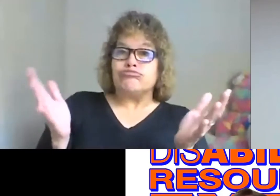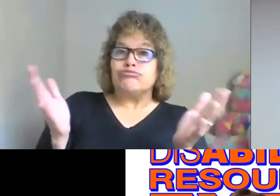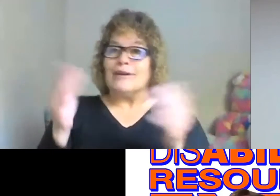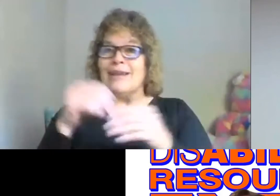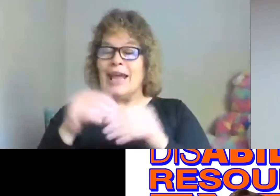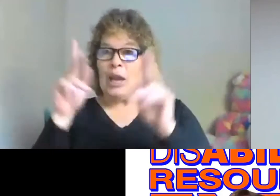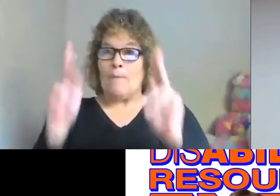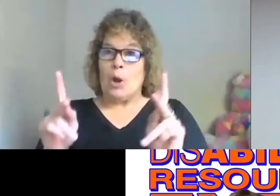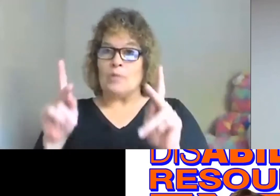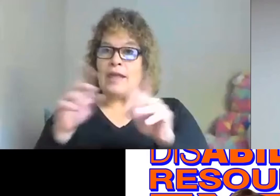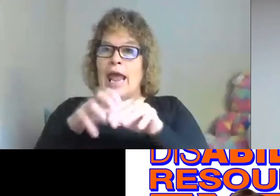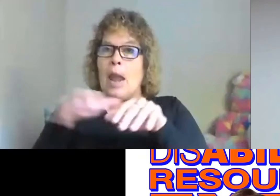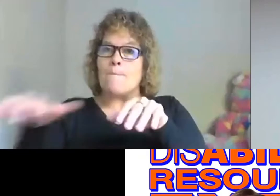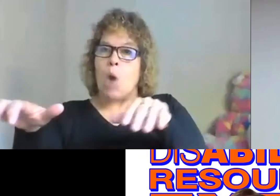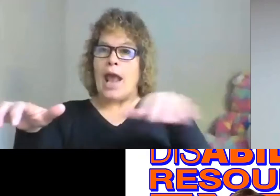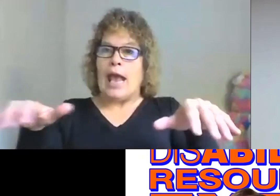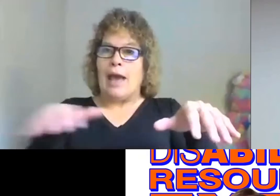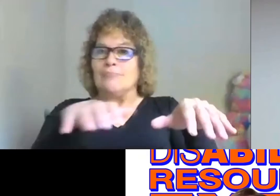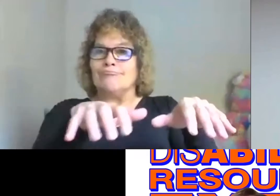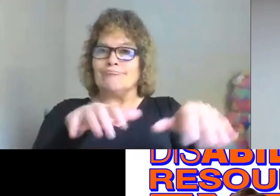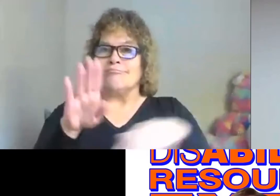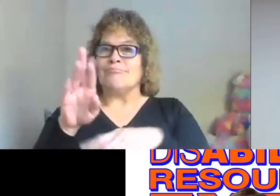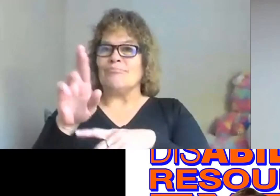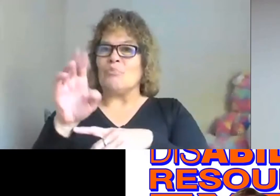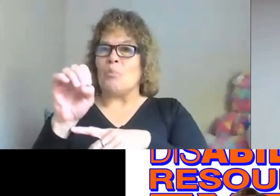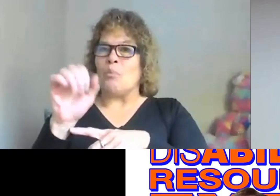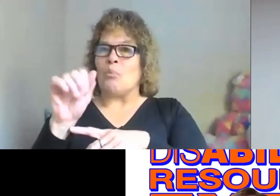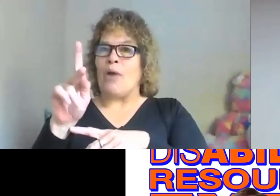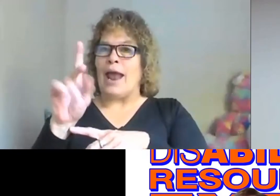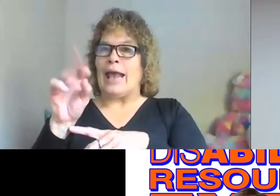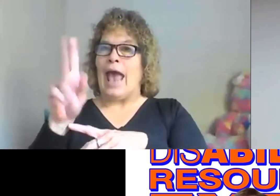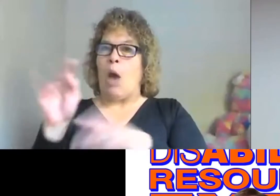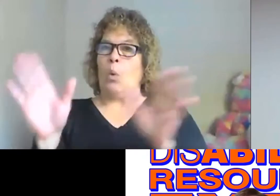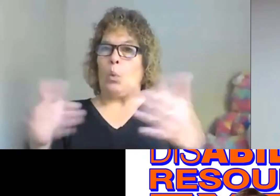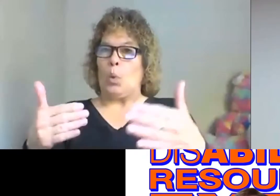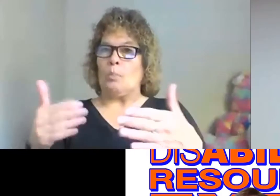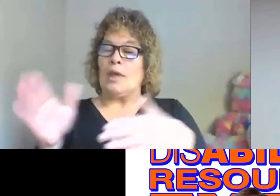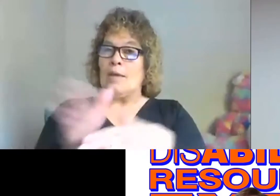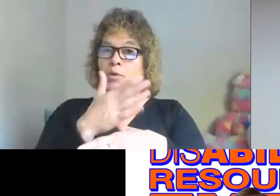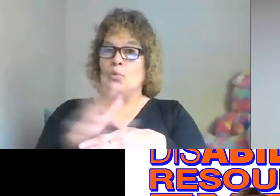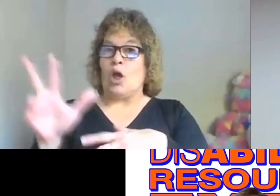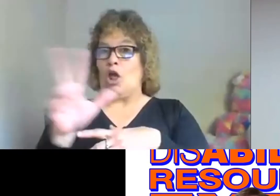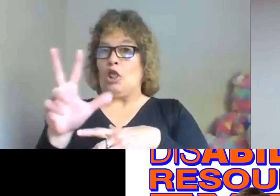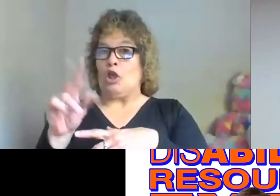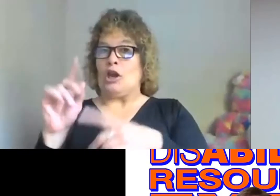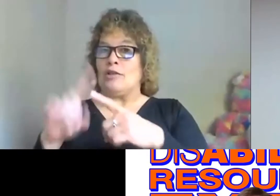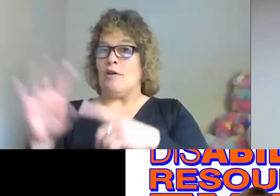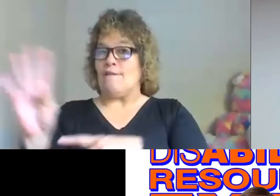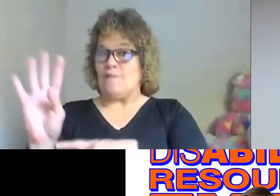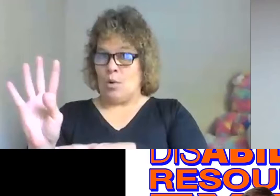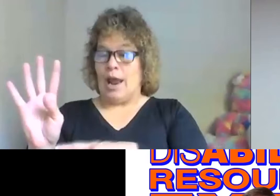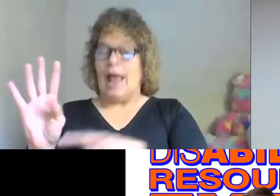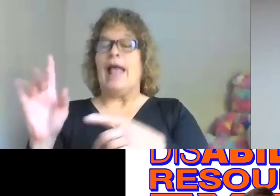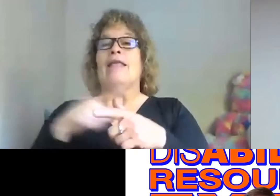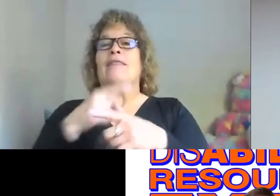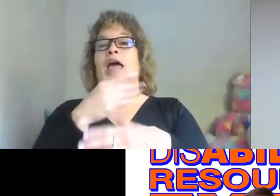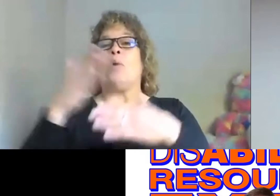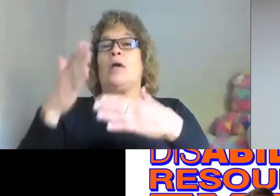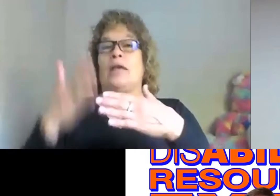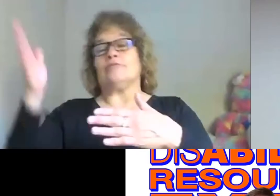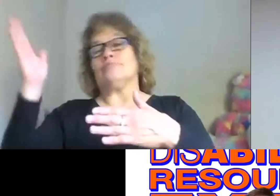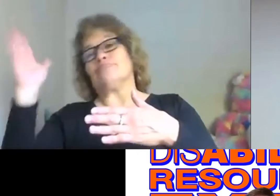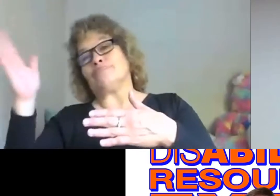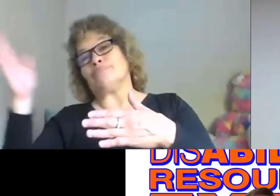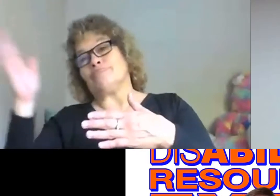some breakout rooms between 3:30 and 4. And then finally, we will end with a presentation by Health Alliance about their